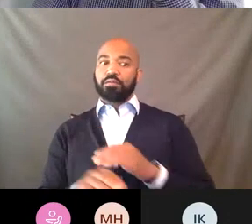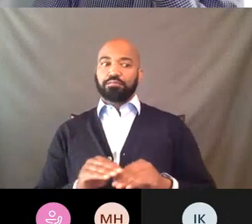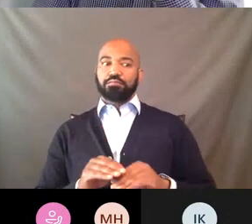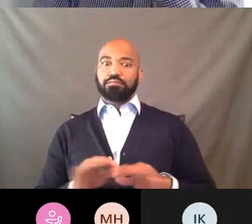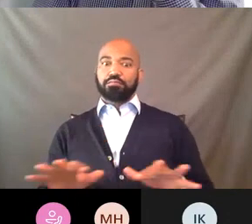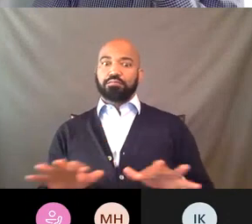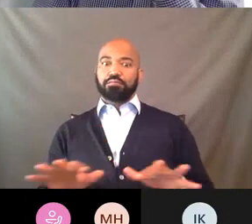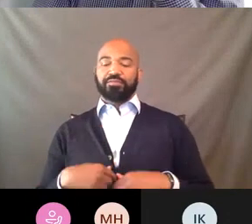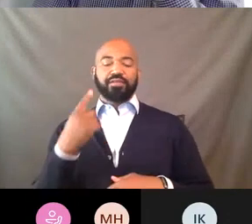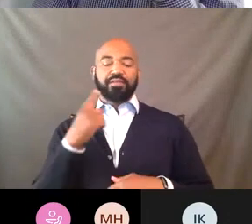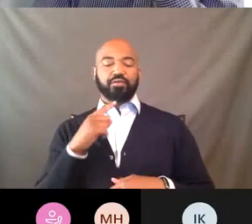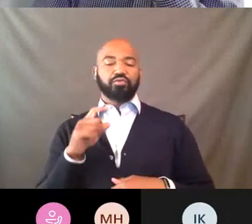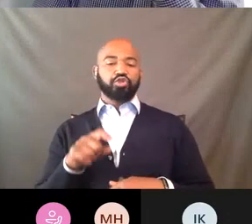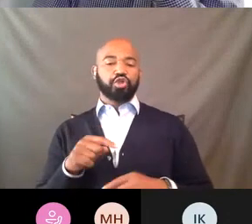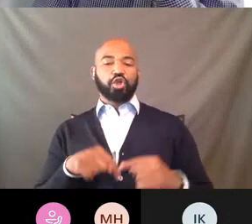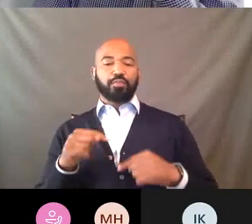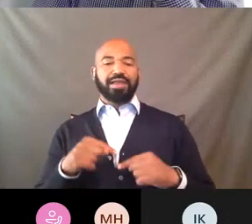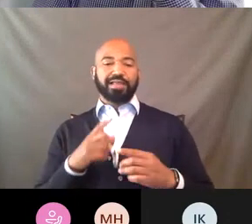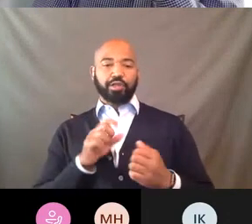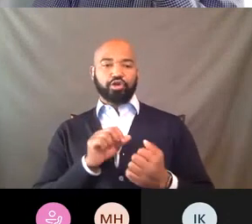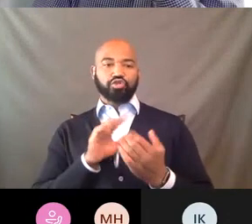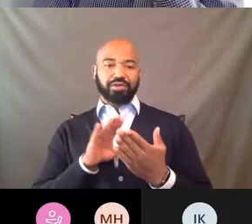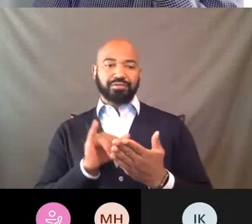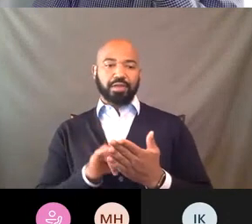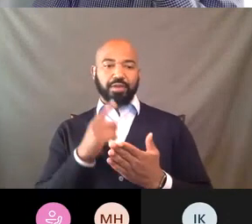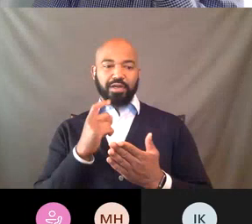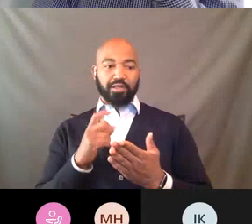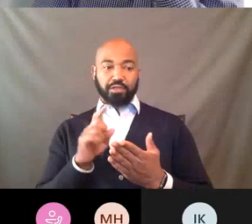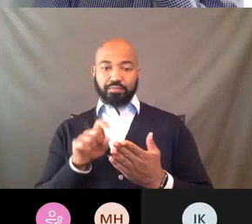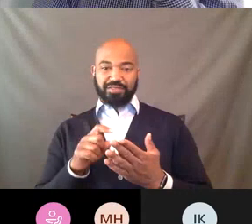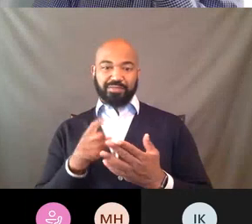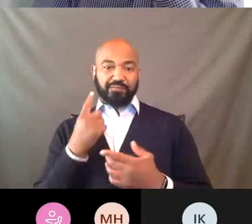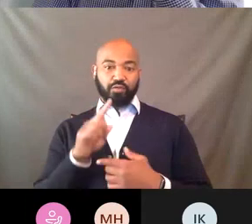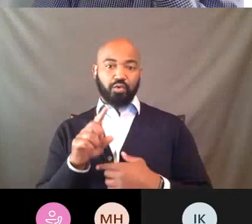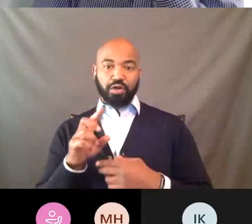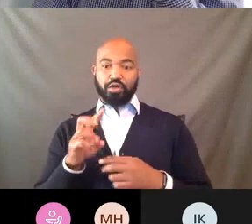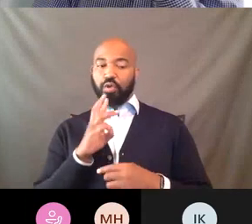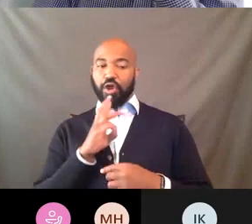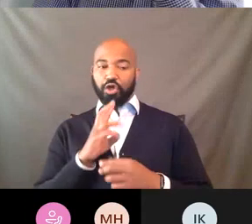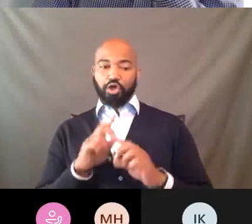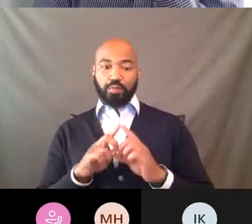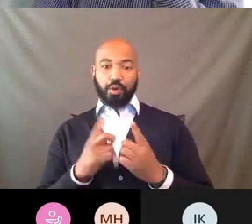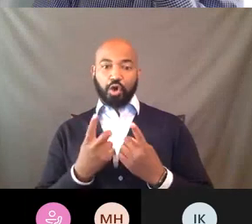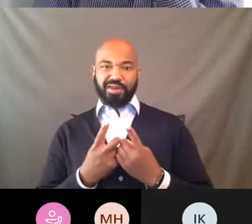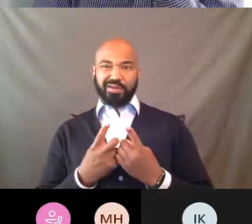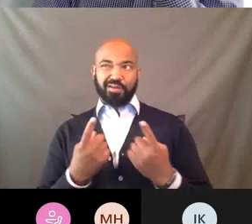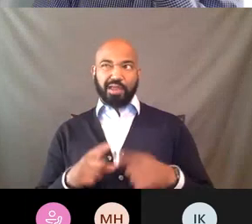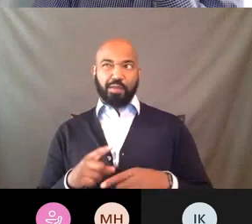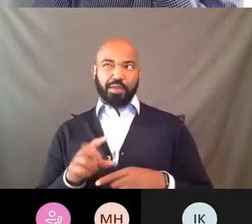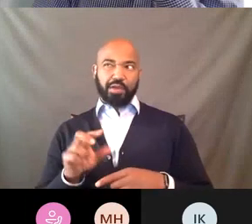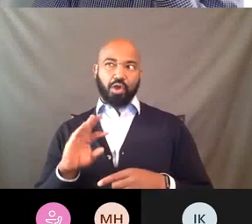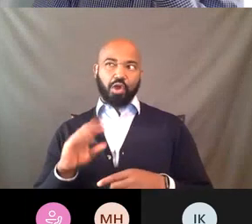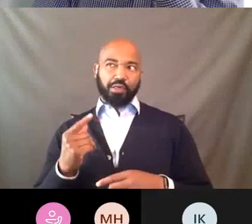that we should go back and address that, because that has to be to the water department in August